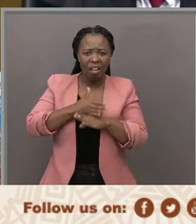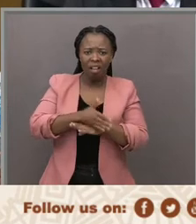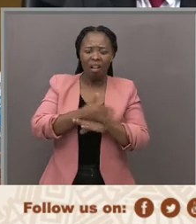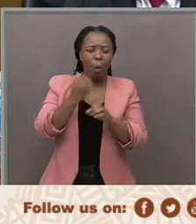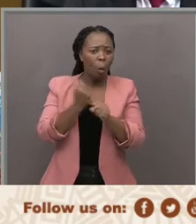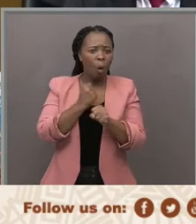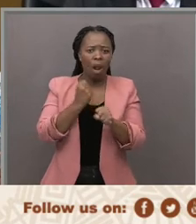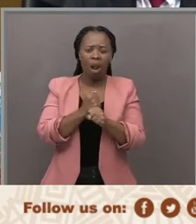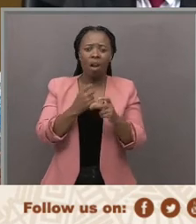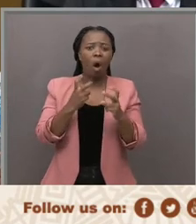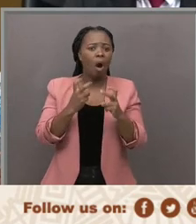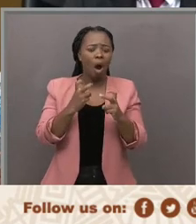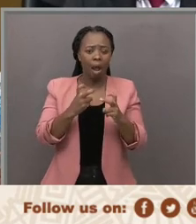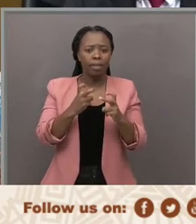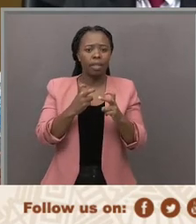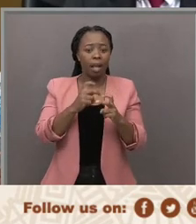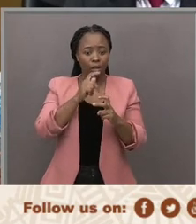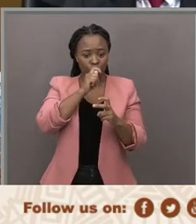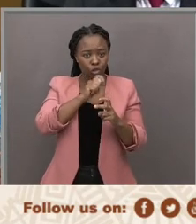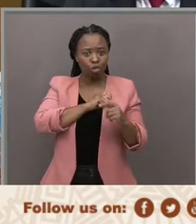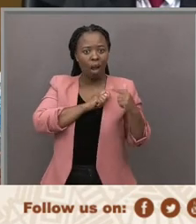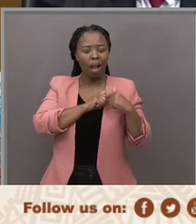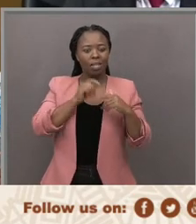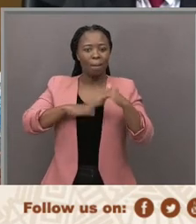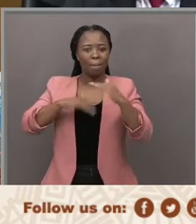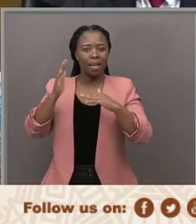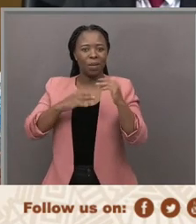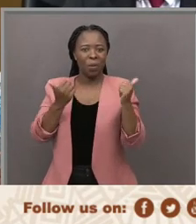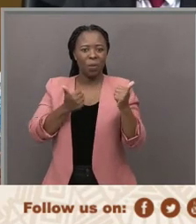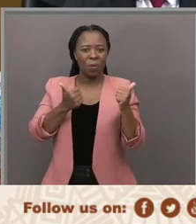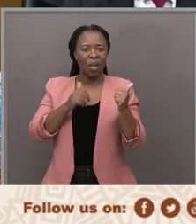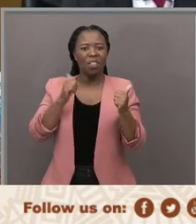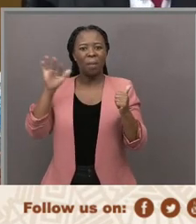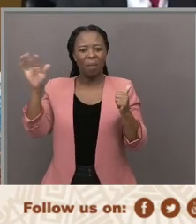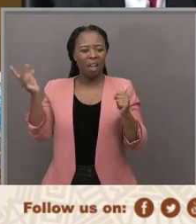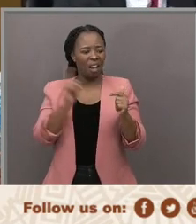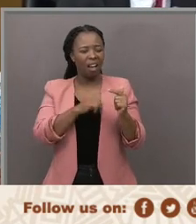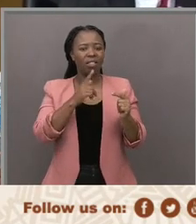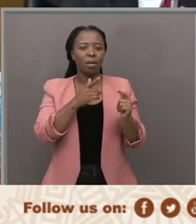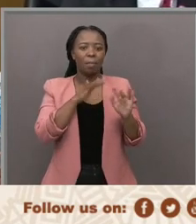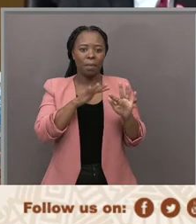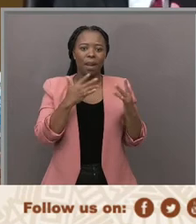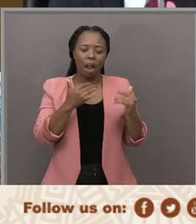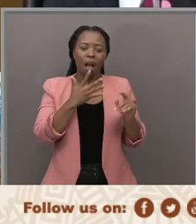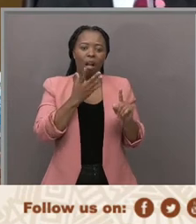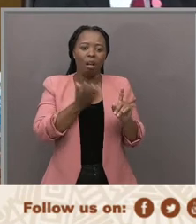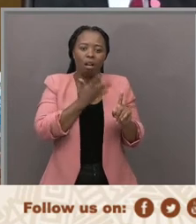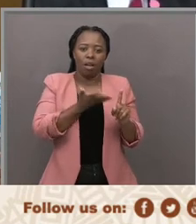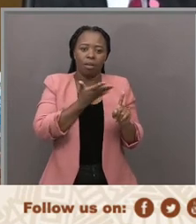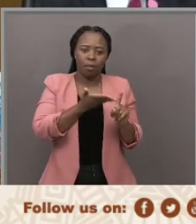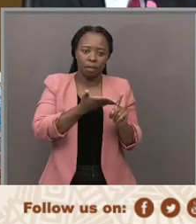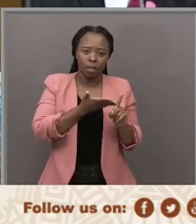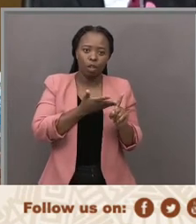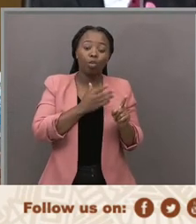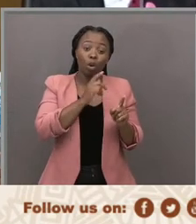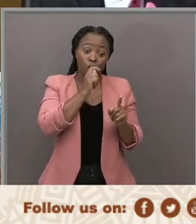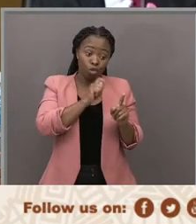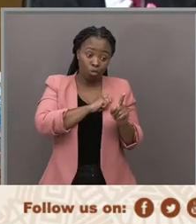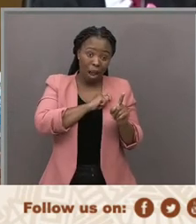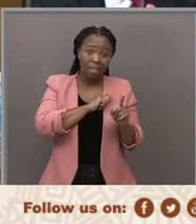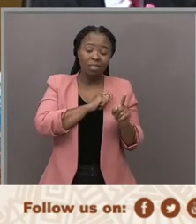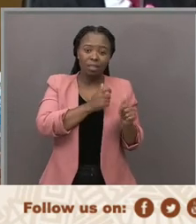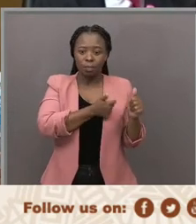trust. And we are not going to take this lying down. Trust will only be restored when all those